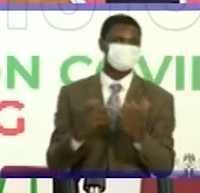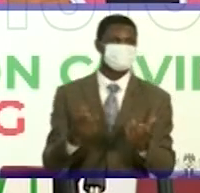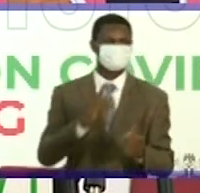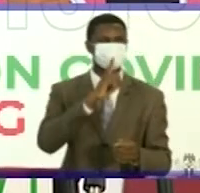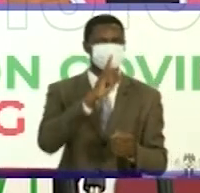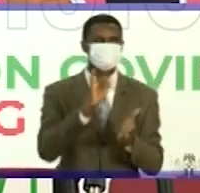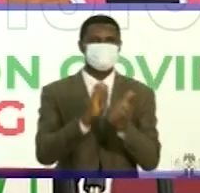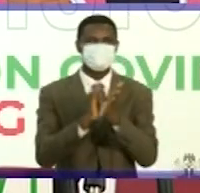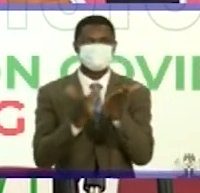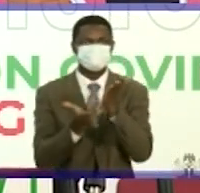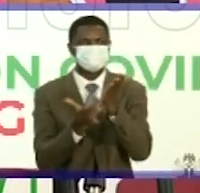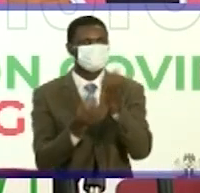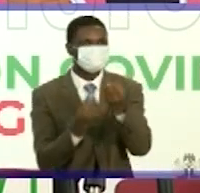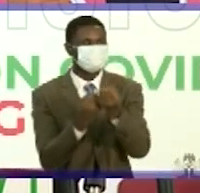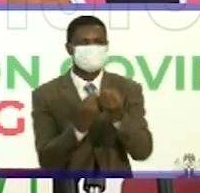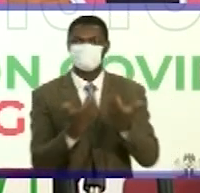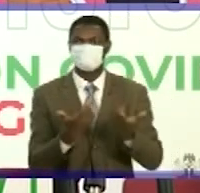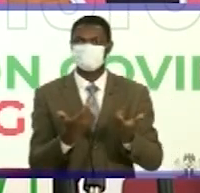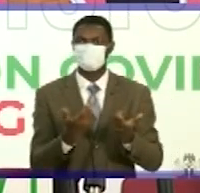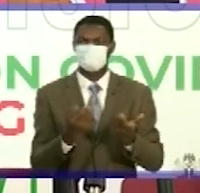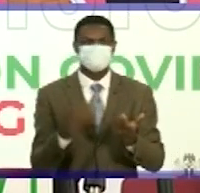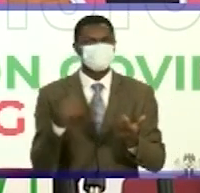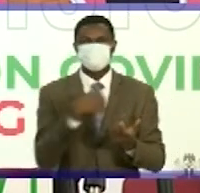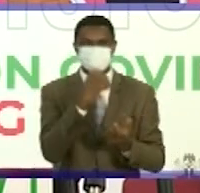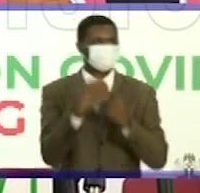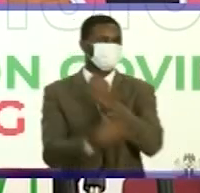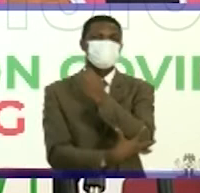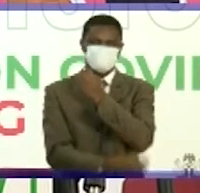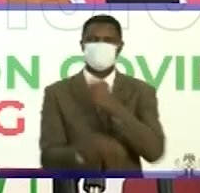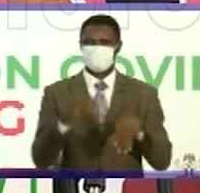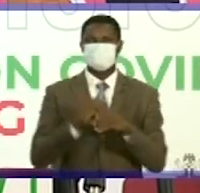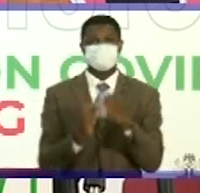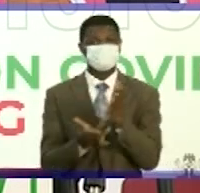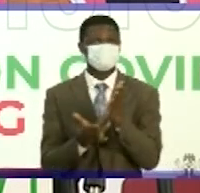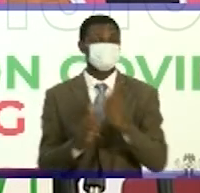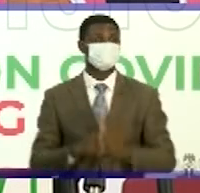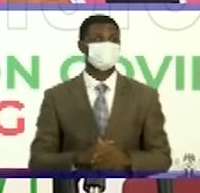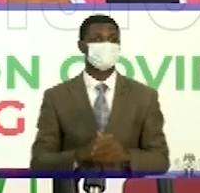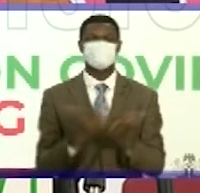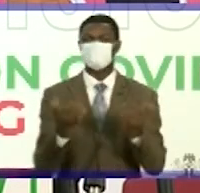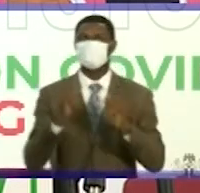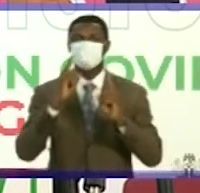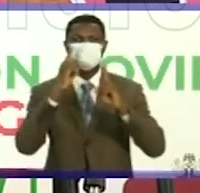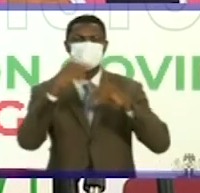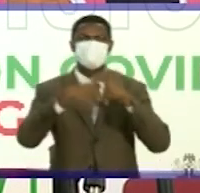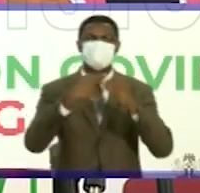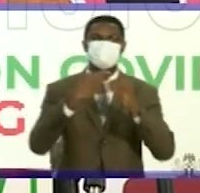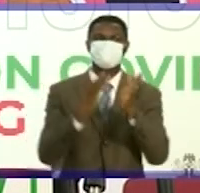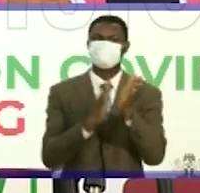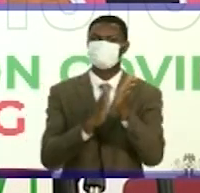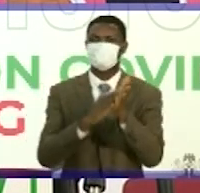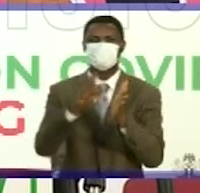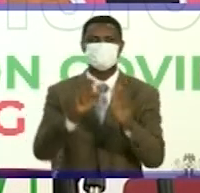disadvantage as a country when it comes to technology. Start testing students before resuming. The PTF does